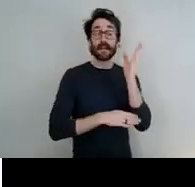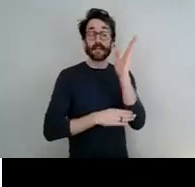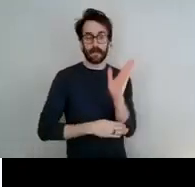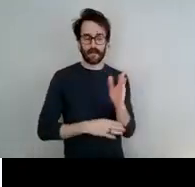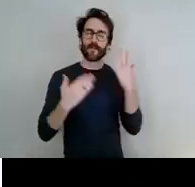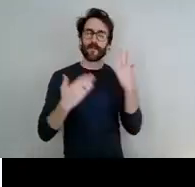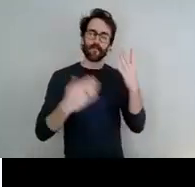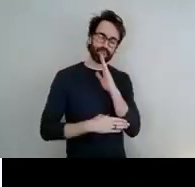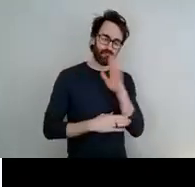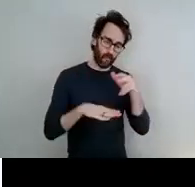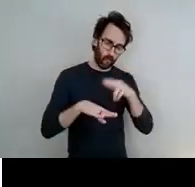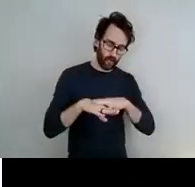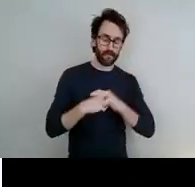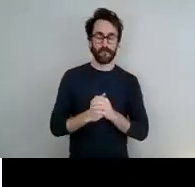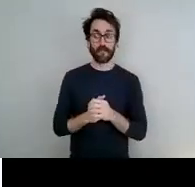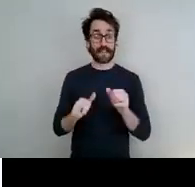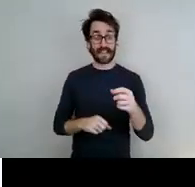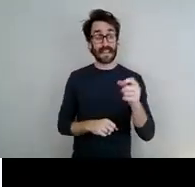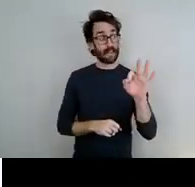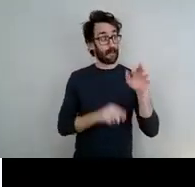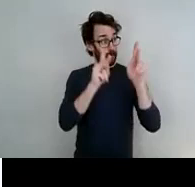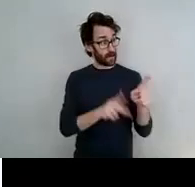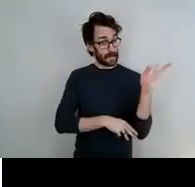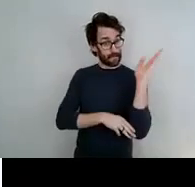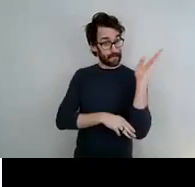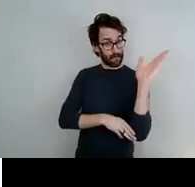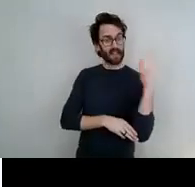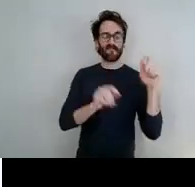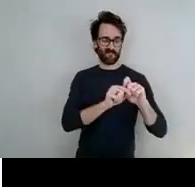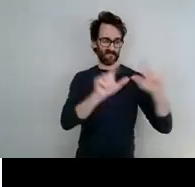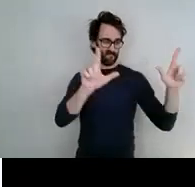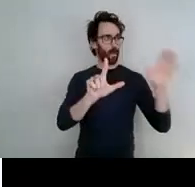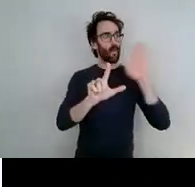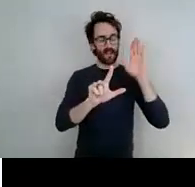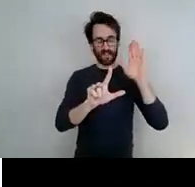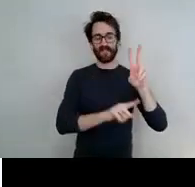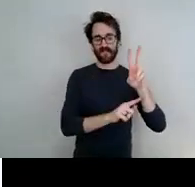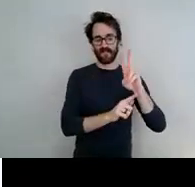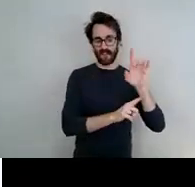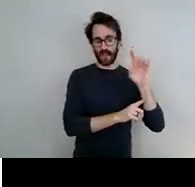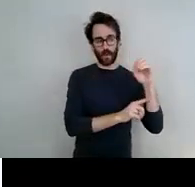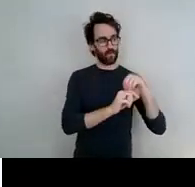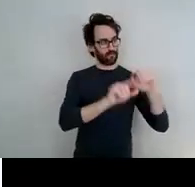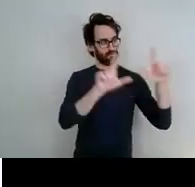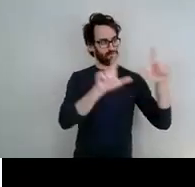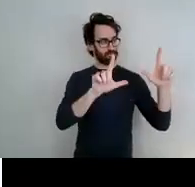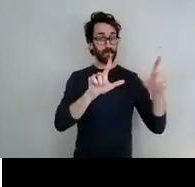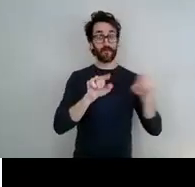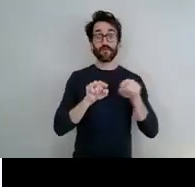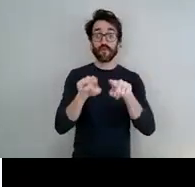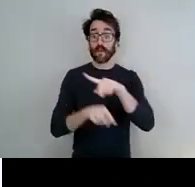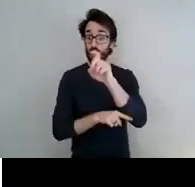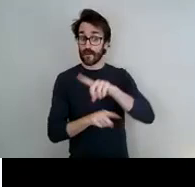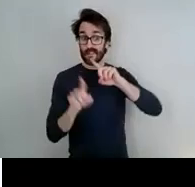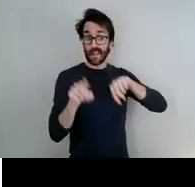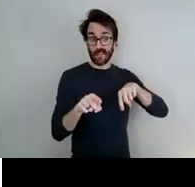The speakers will be visible when they're speaking, and when we do the question and answer period for the speakers, they'll also both